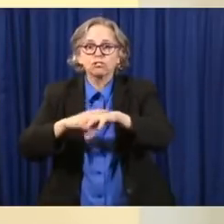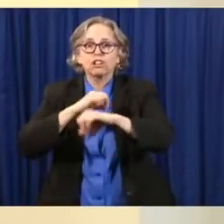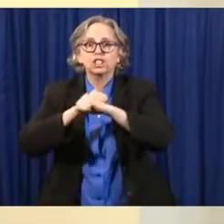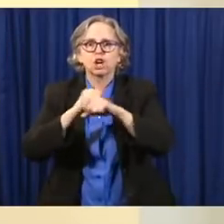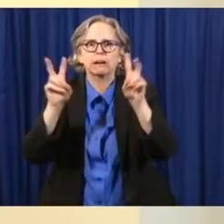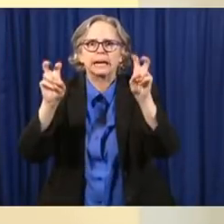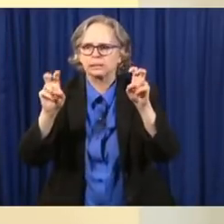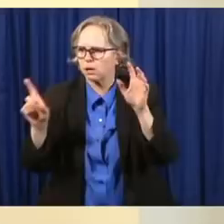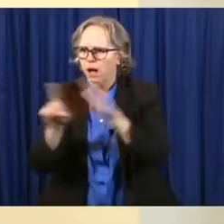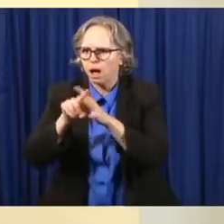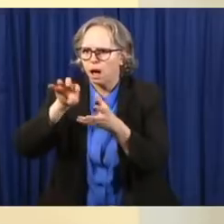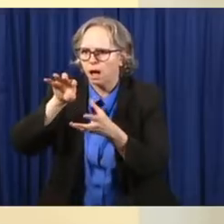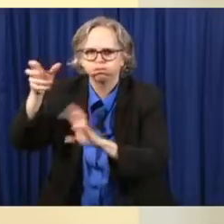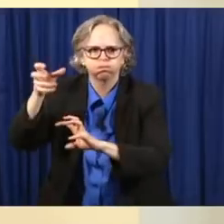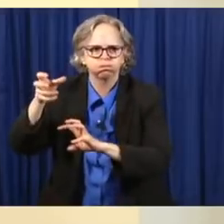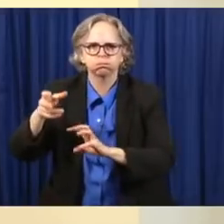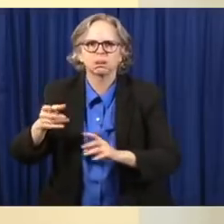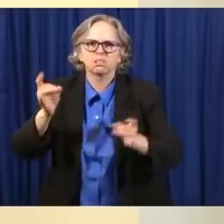us against each other.